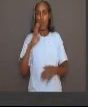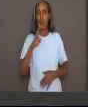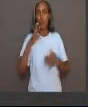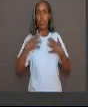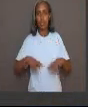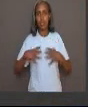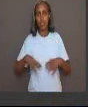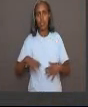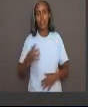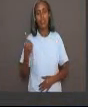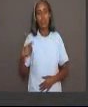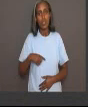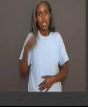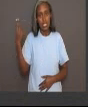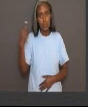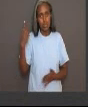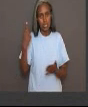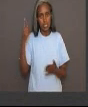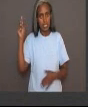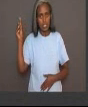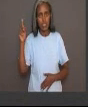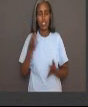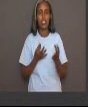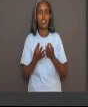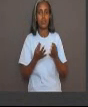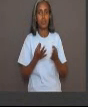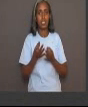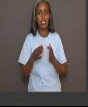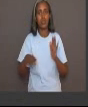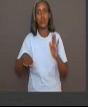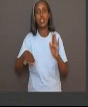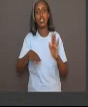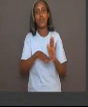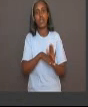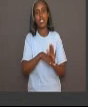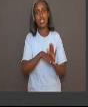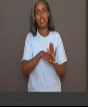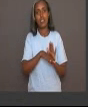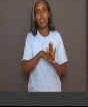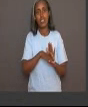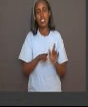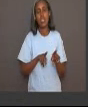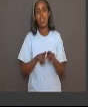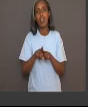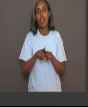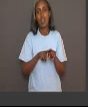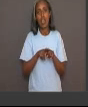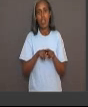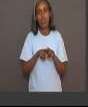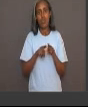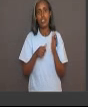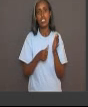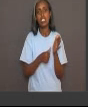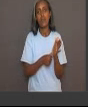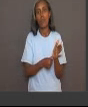We can use these expressions to represent the argument